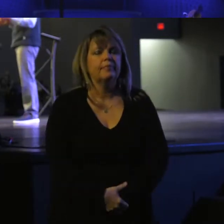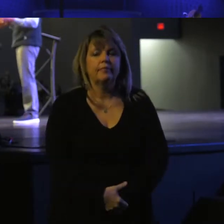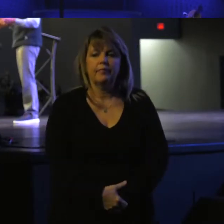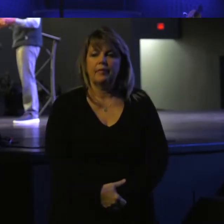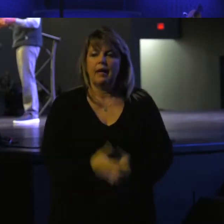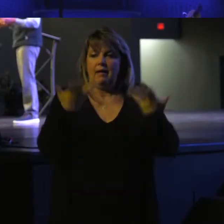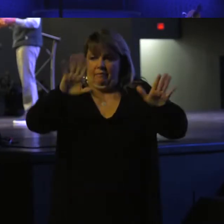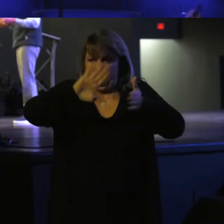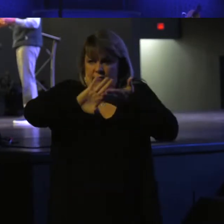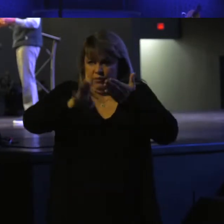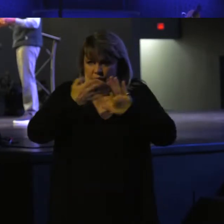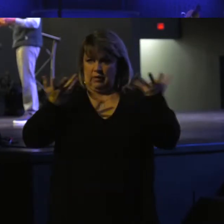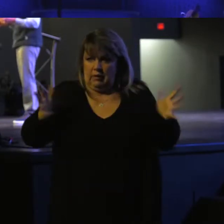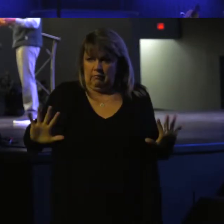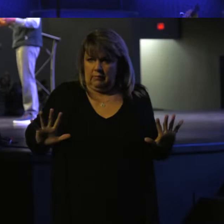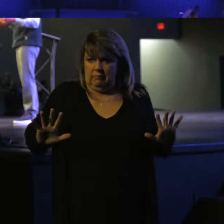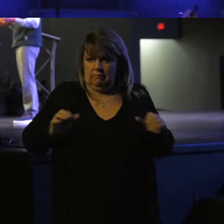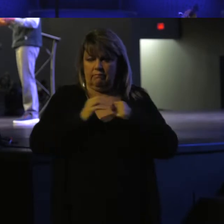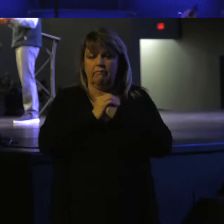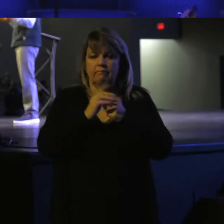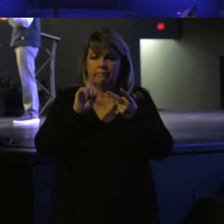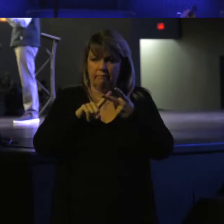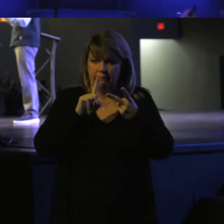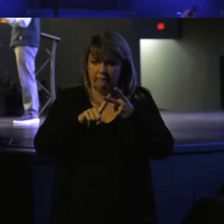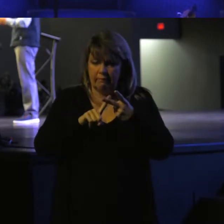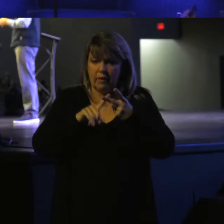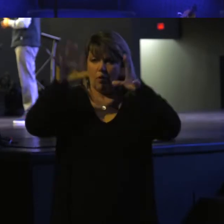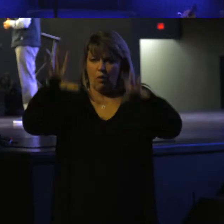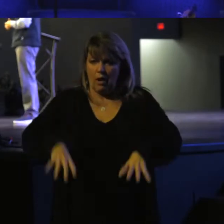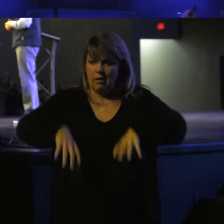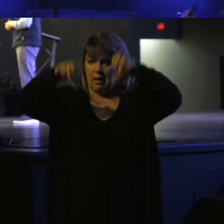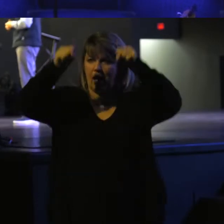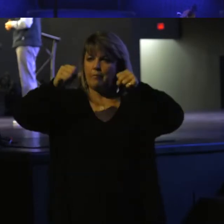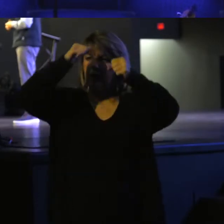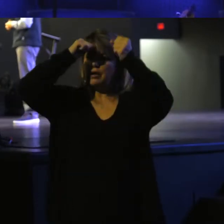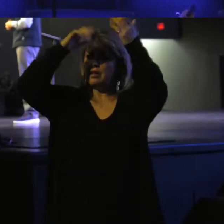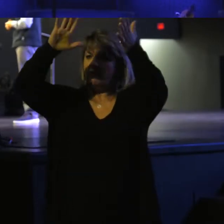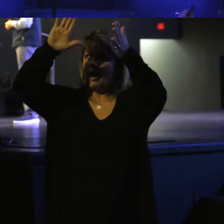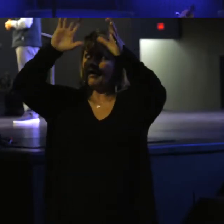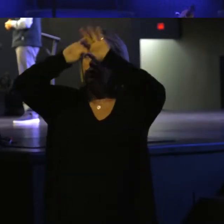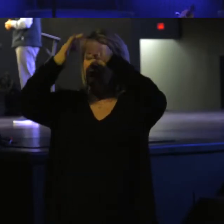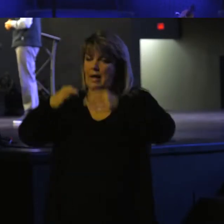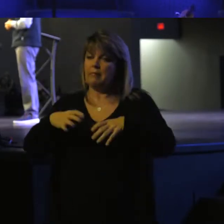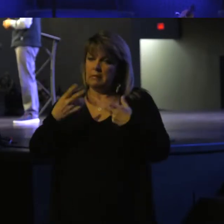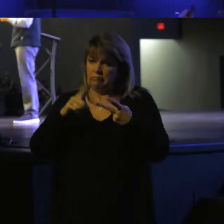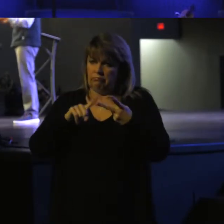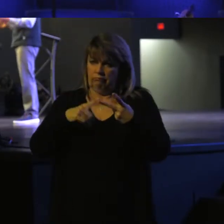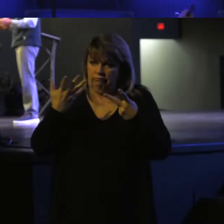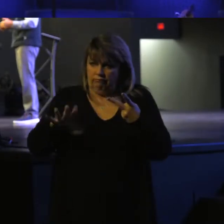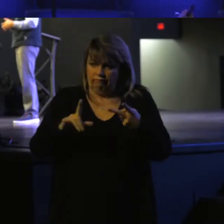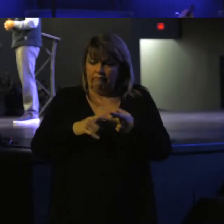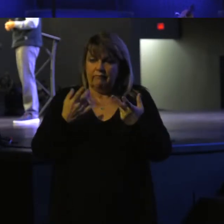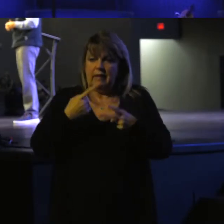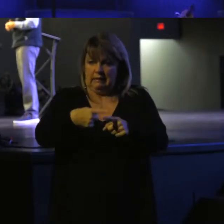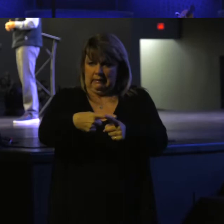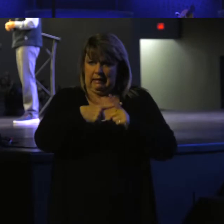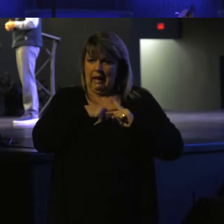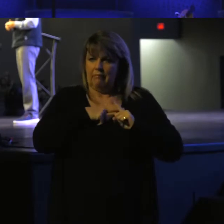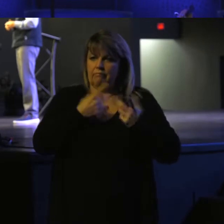you're forgiven. You're adopted into the Father's family. And you're